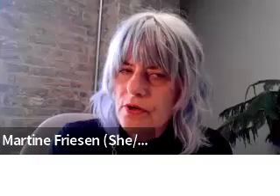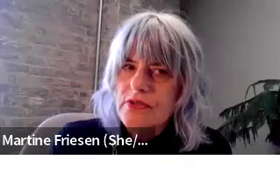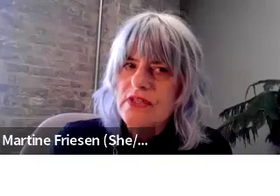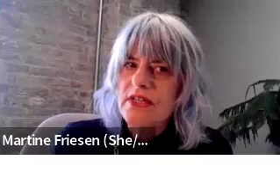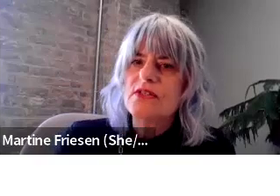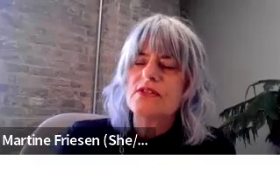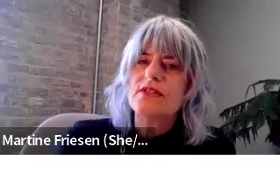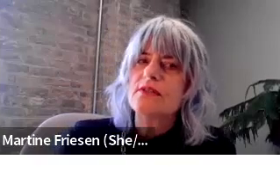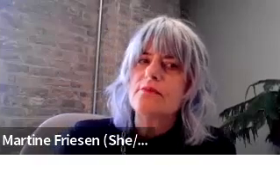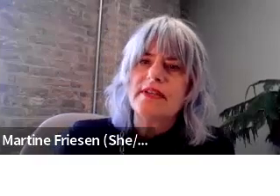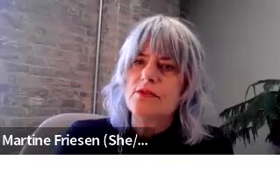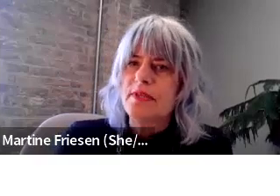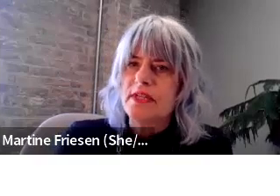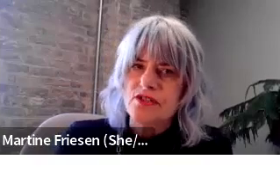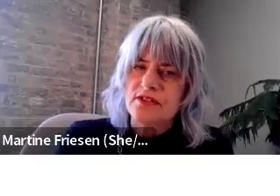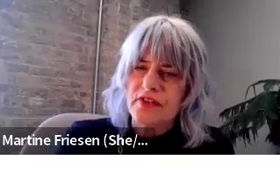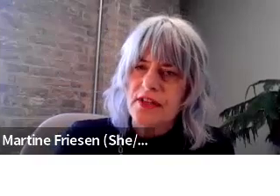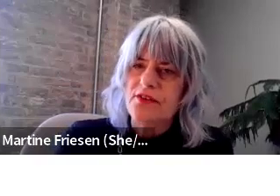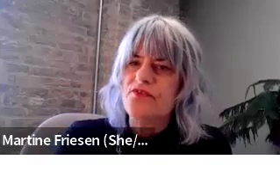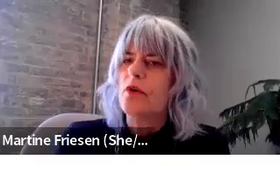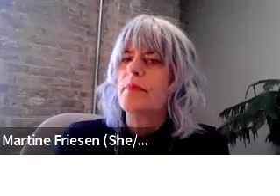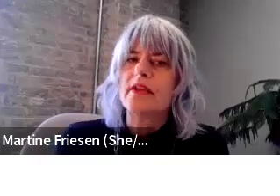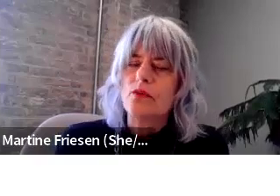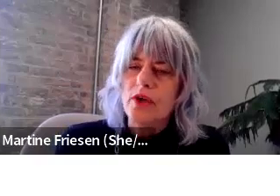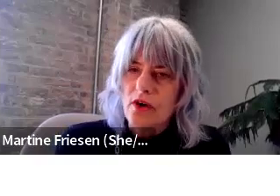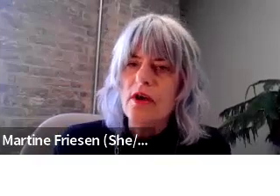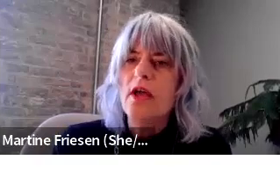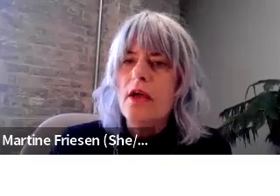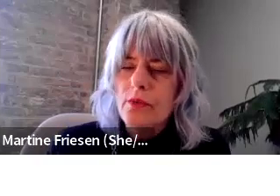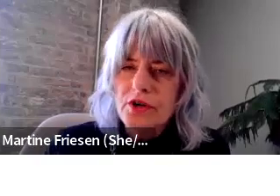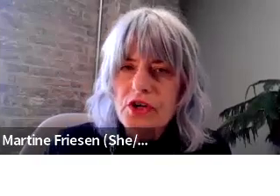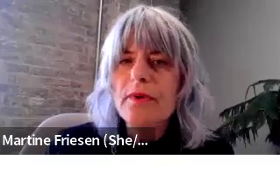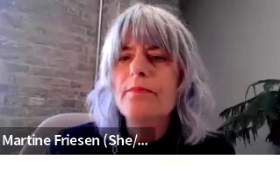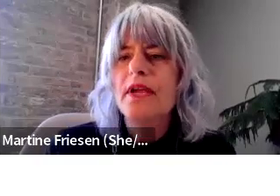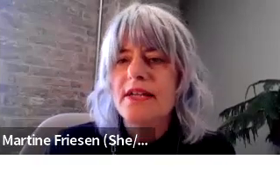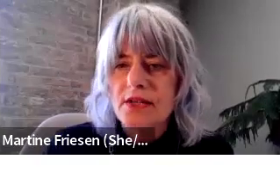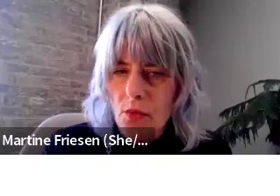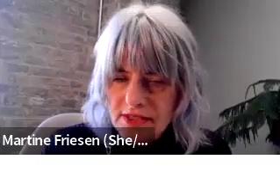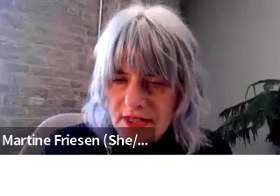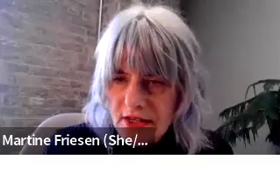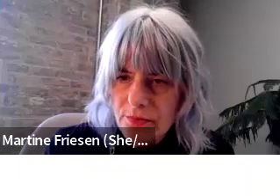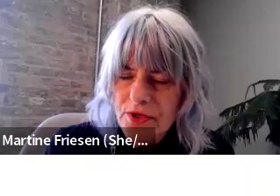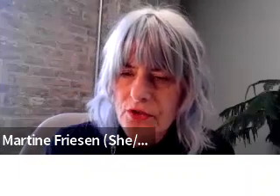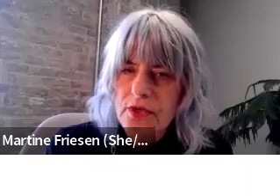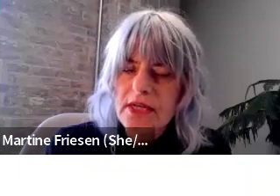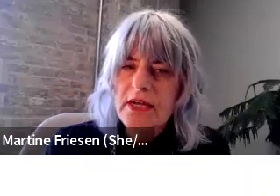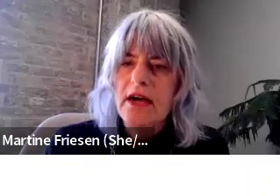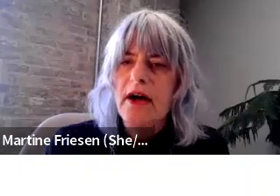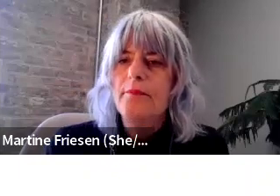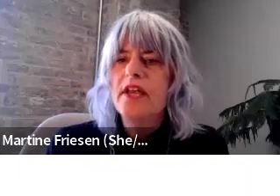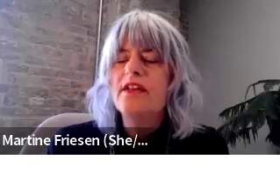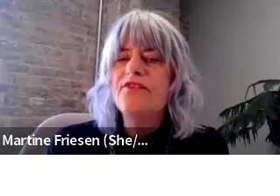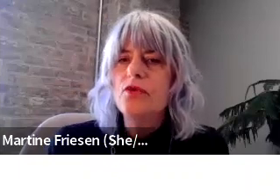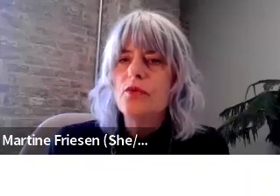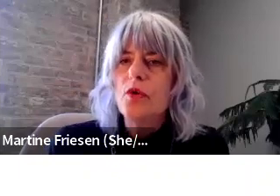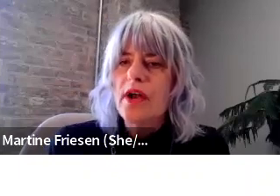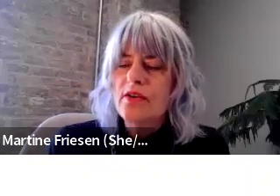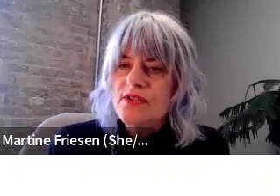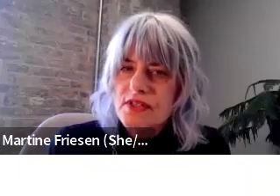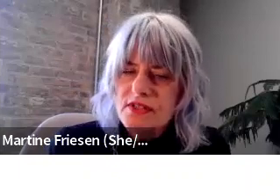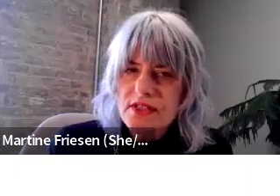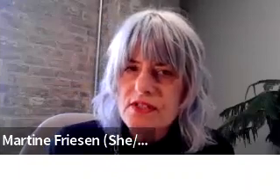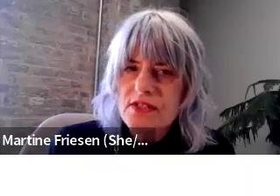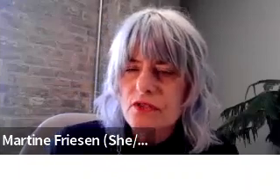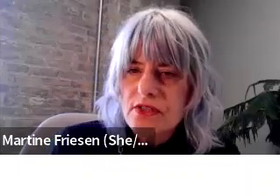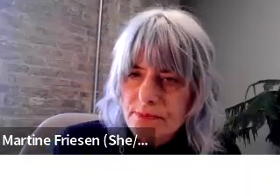you through the process. This isn't meant to be just fill out a form. Like we are human beings that want to help you. If you